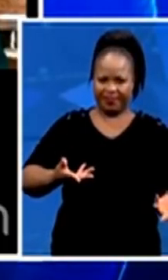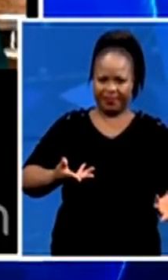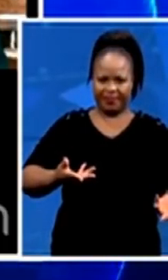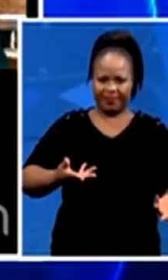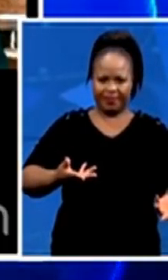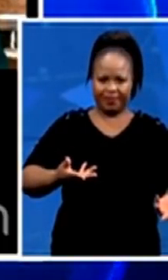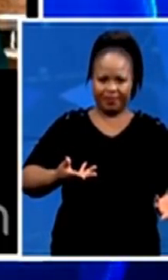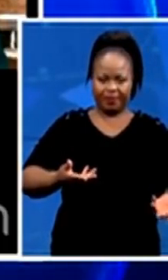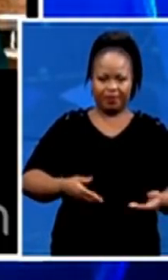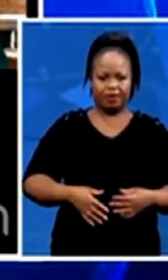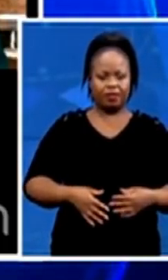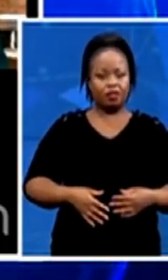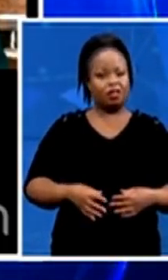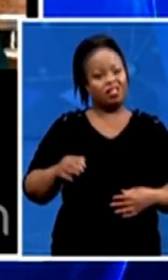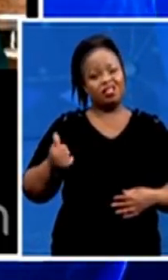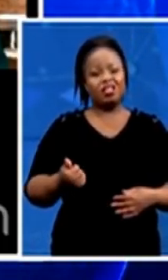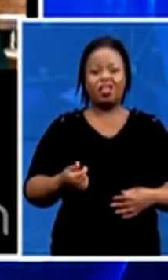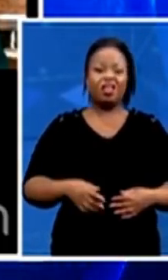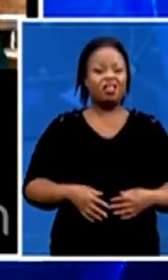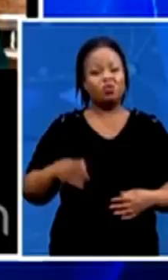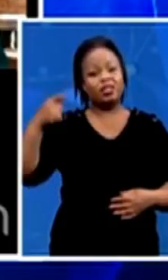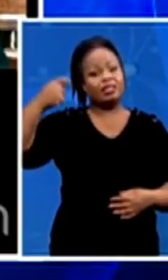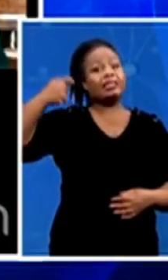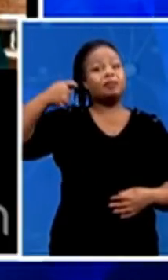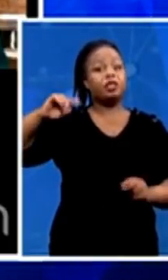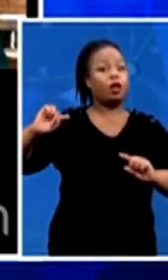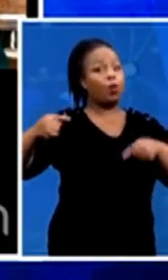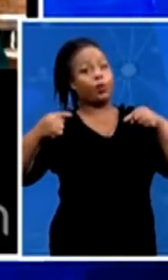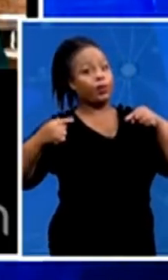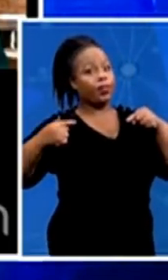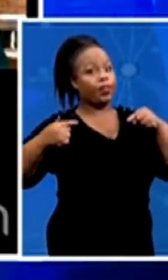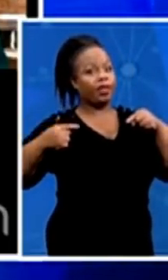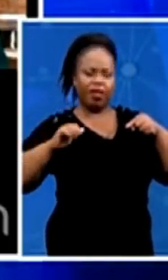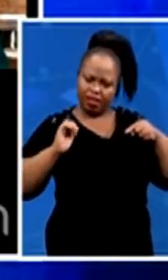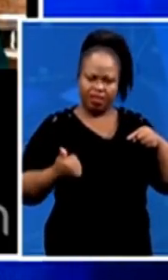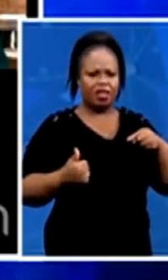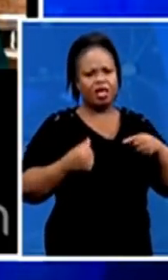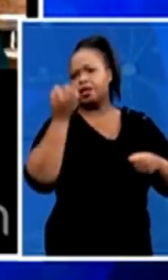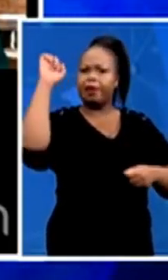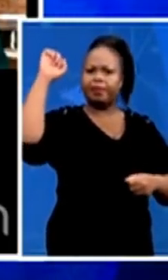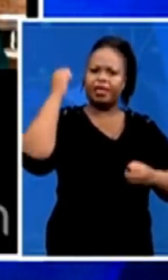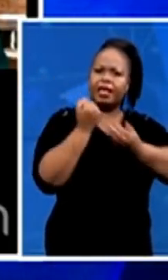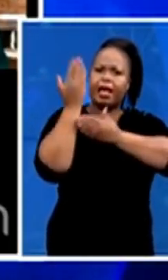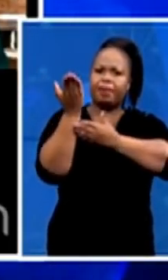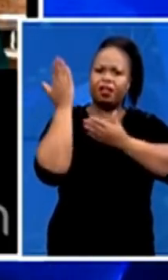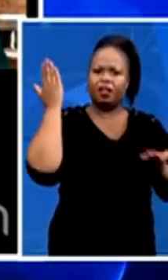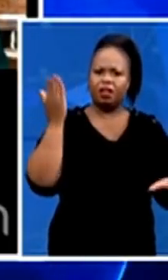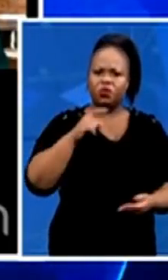when that judgment is against them, then they can come to court and use the remedy of